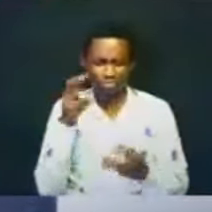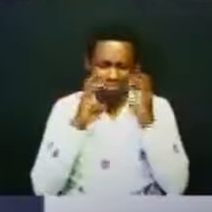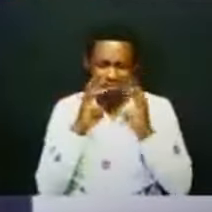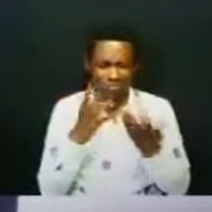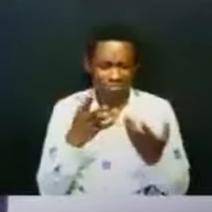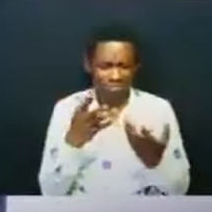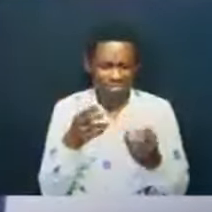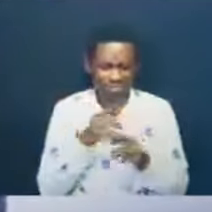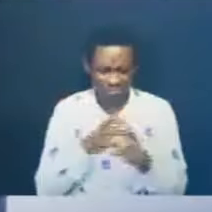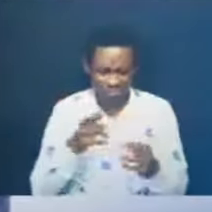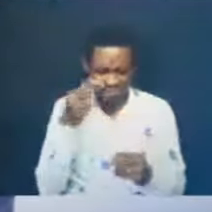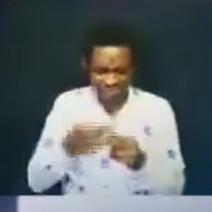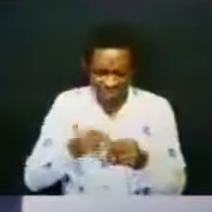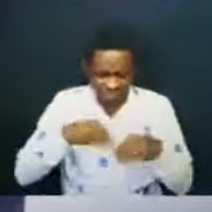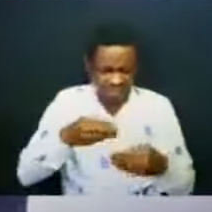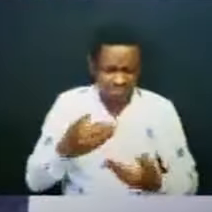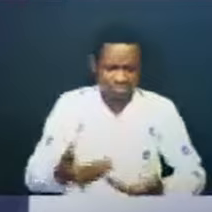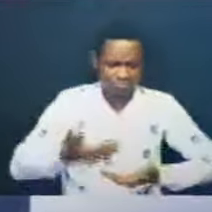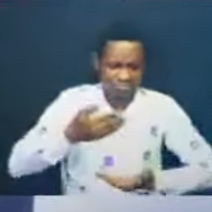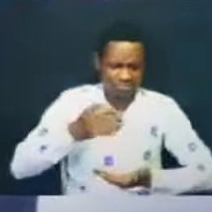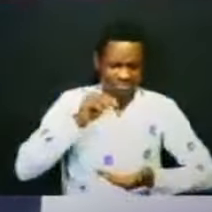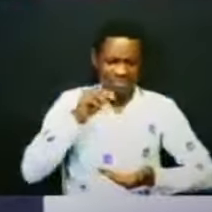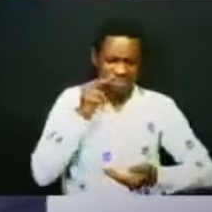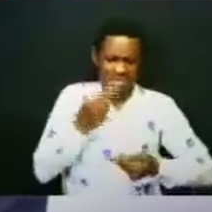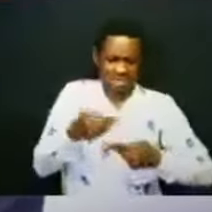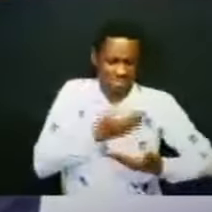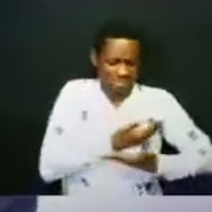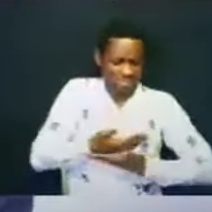But he has been married for years. He